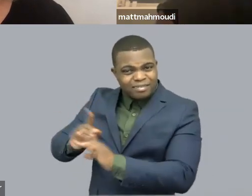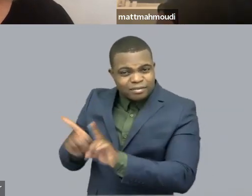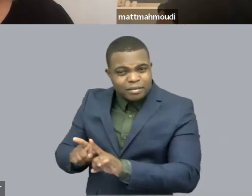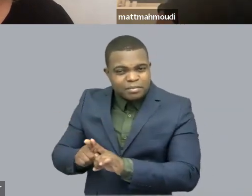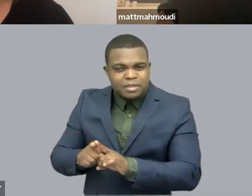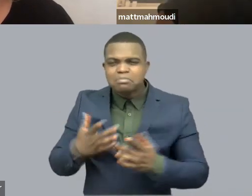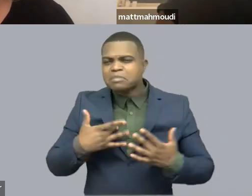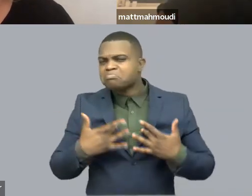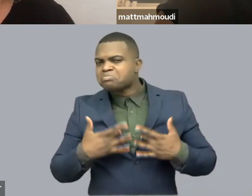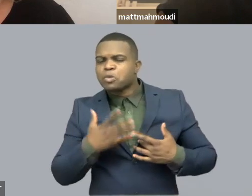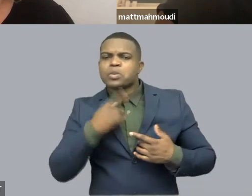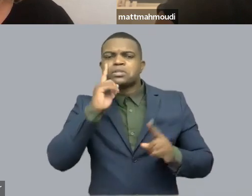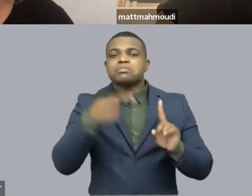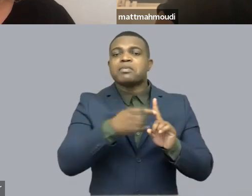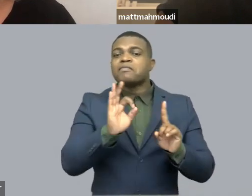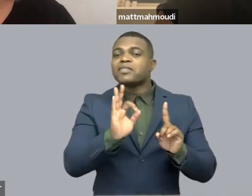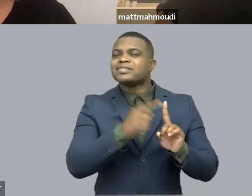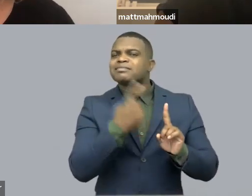but that's just me.